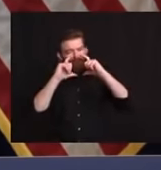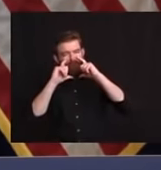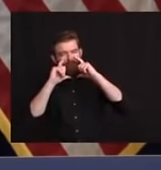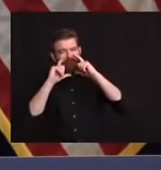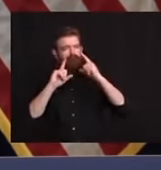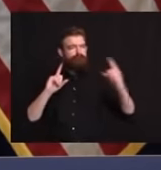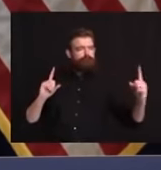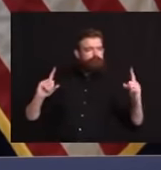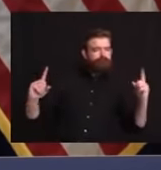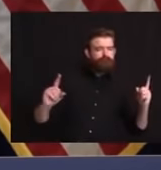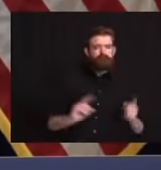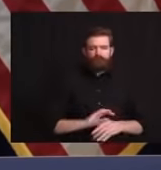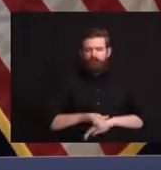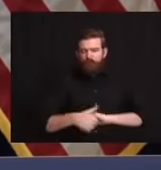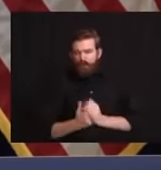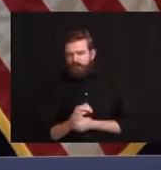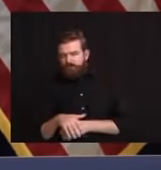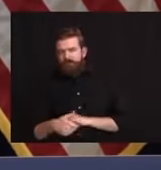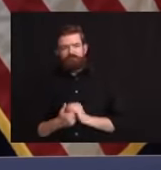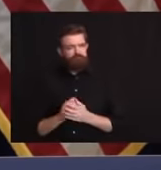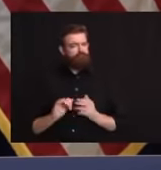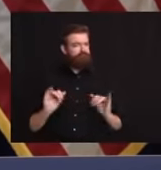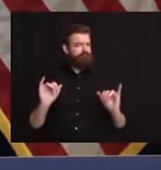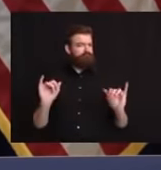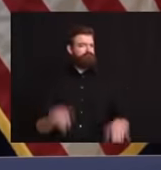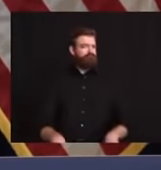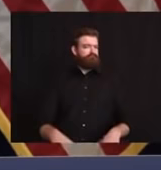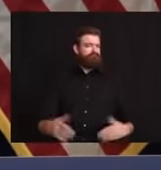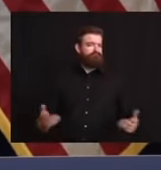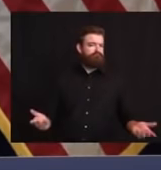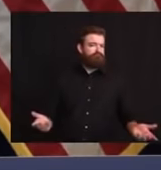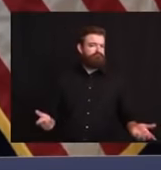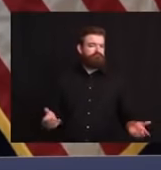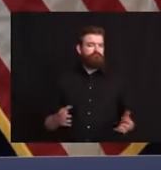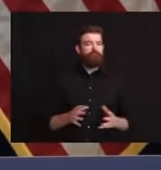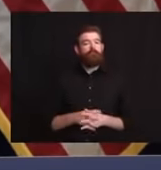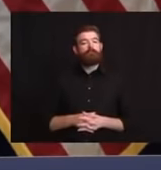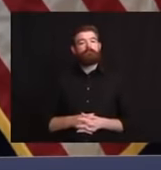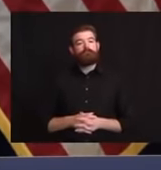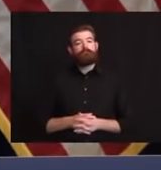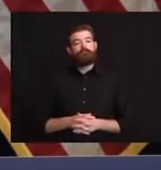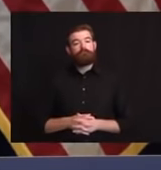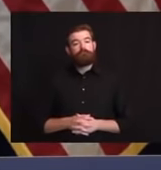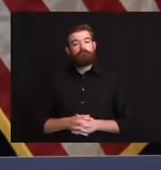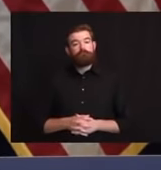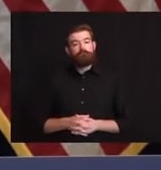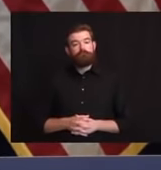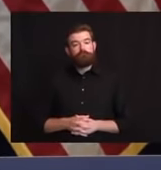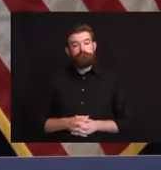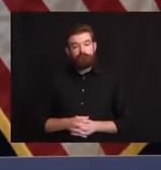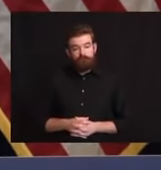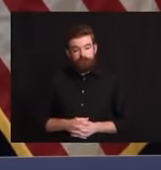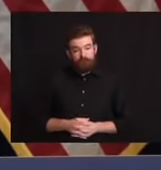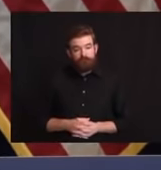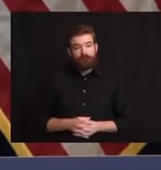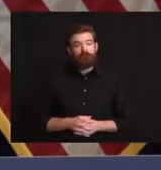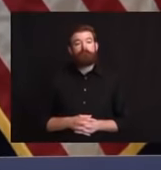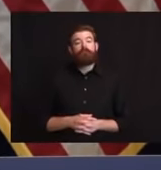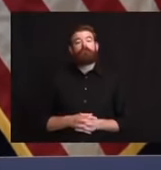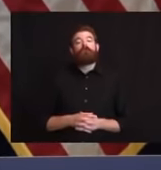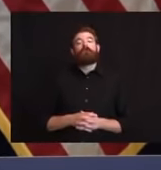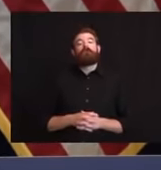hand hygiene. And again, the other trends relate to the younger populations. And again, we have to stress